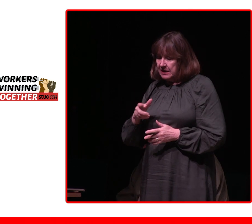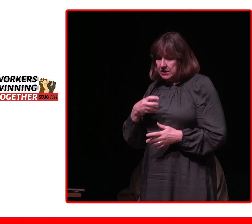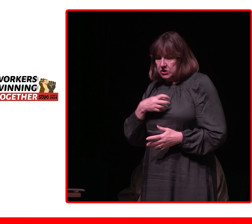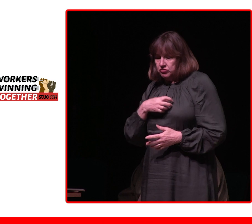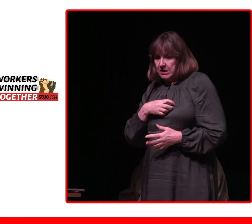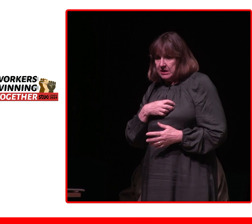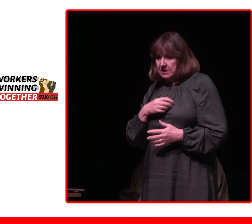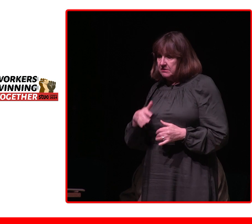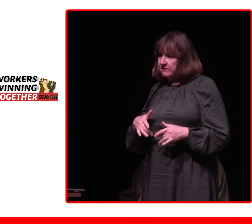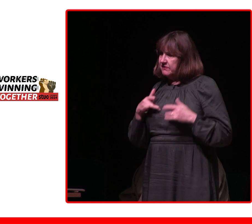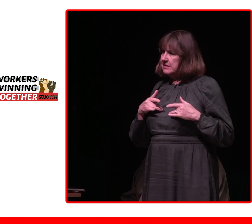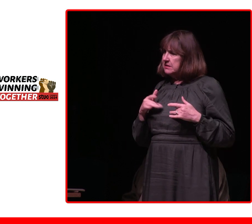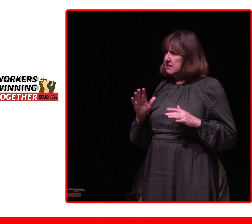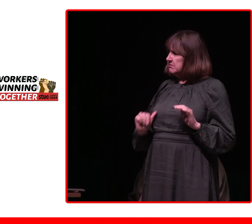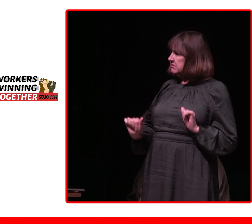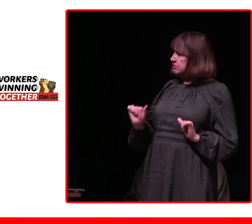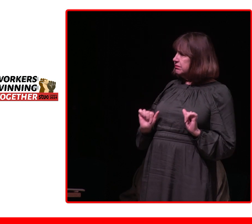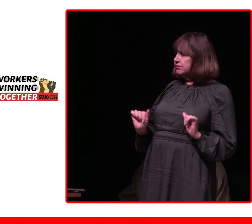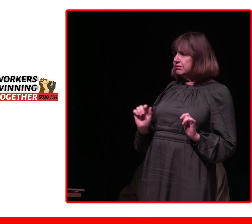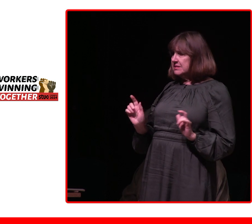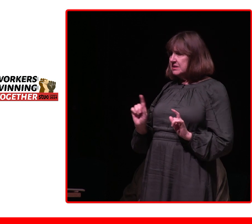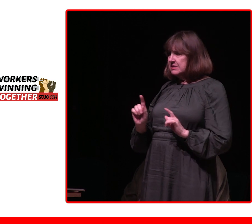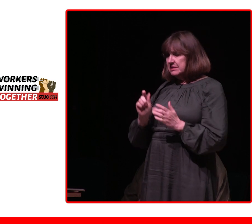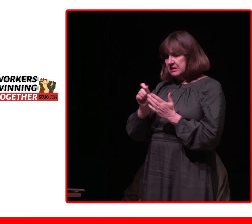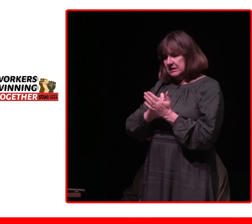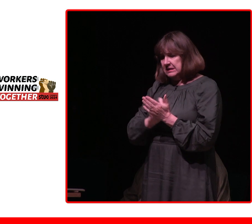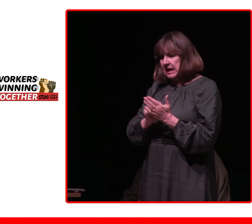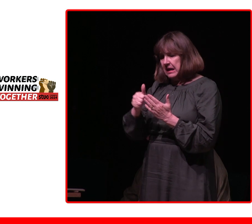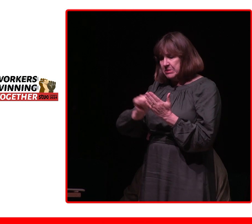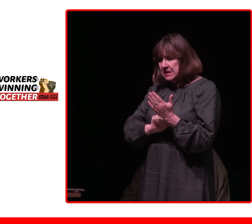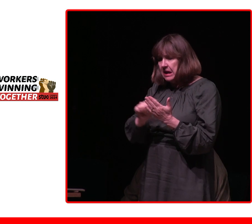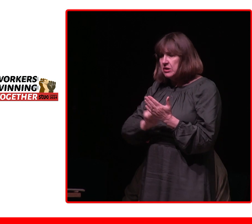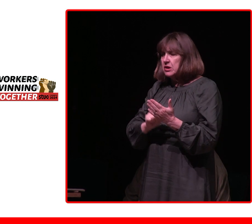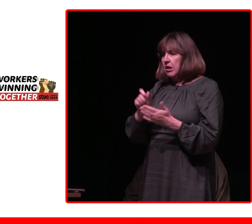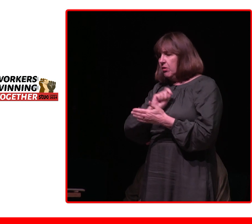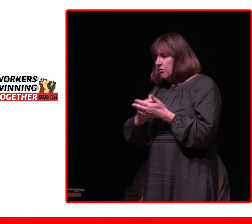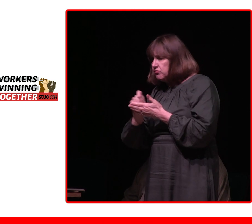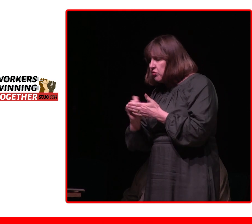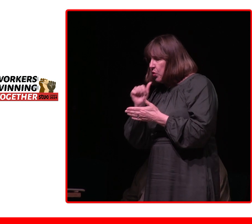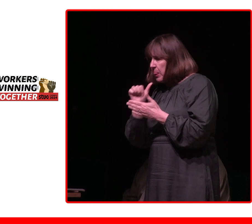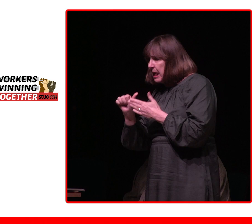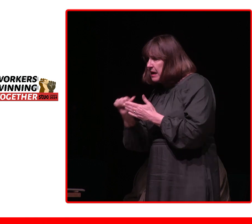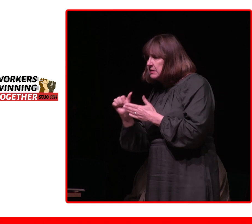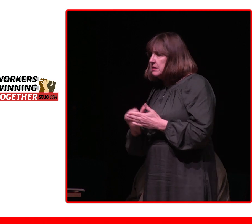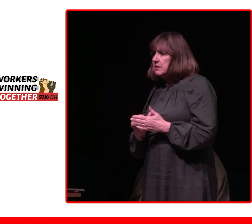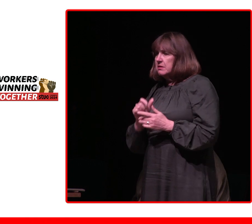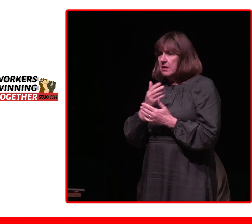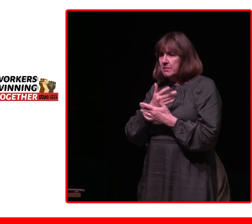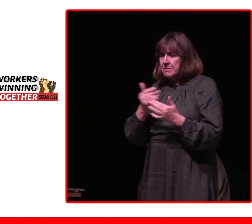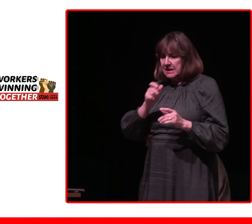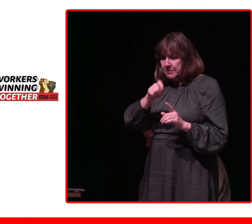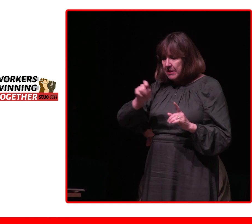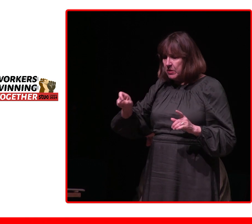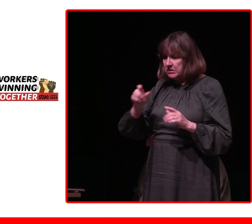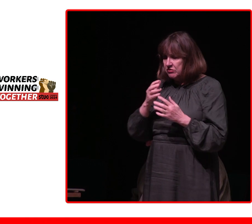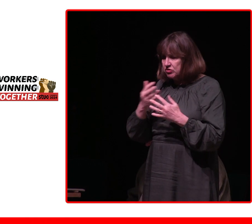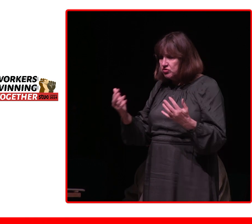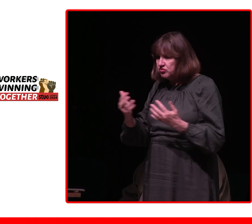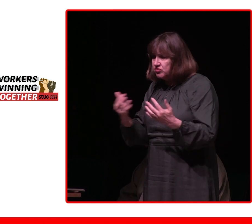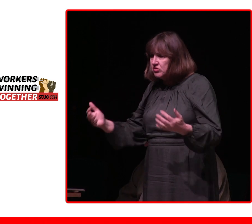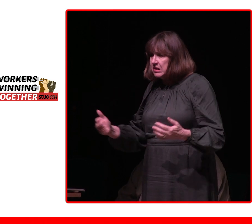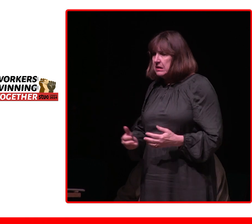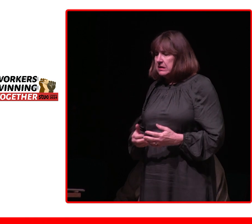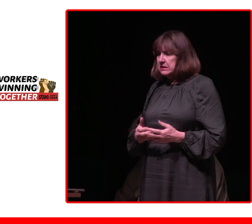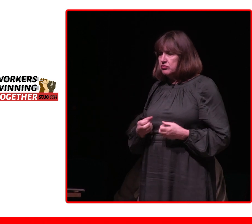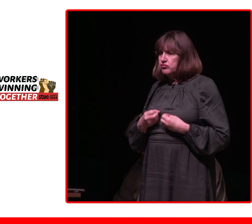sense of powerlessness. Felt like no matter how many petitions we signed, how many letters we wrote, how many people were in the street, that these cries for some alleviation of the